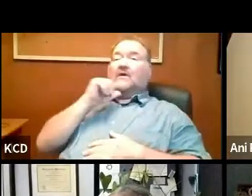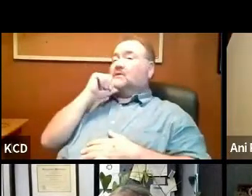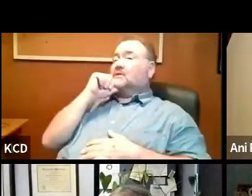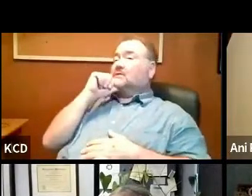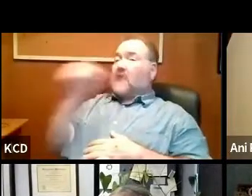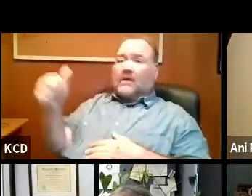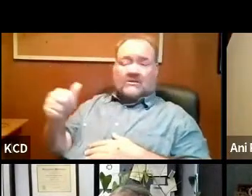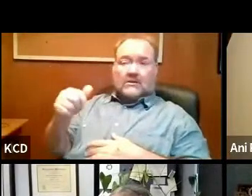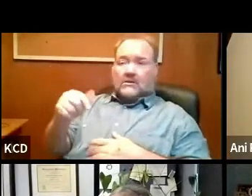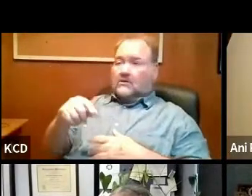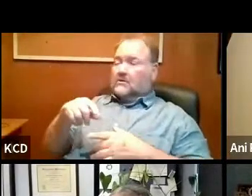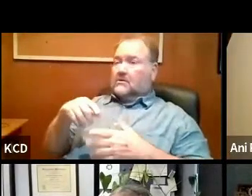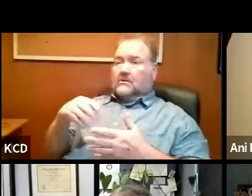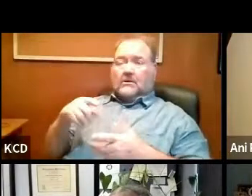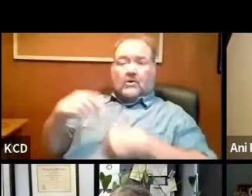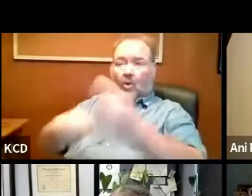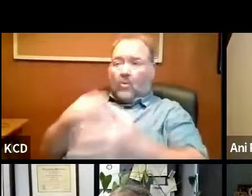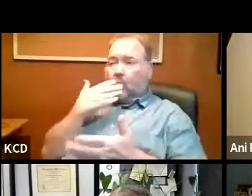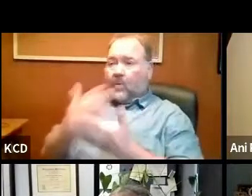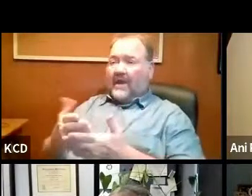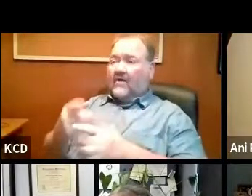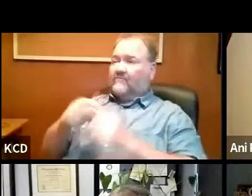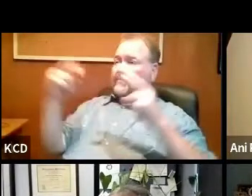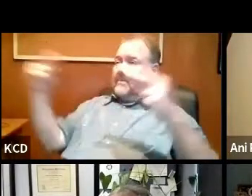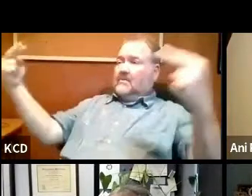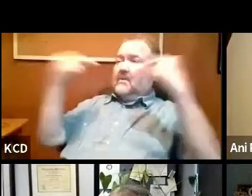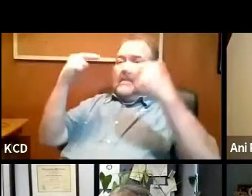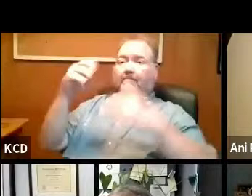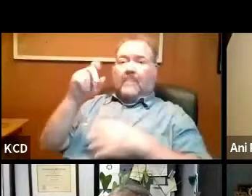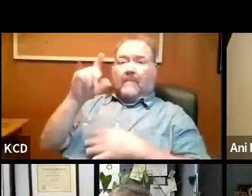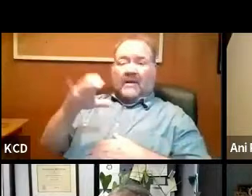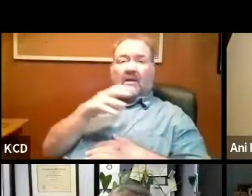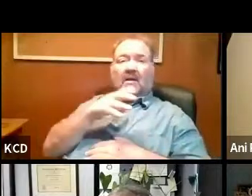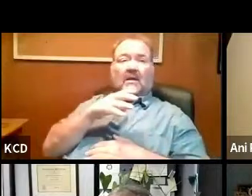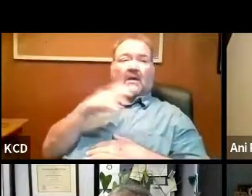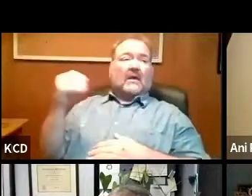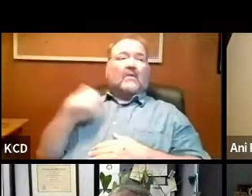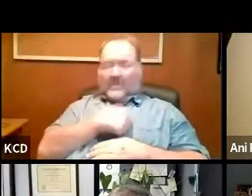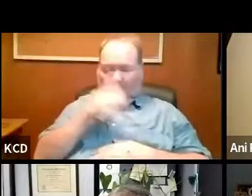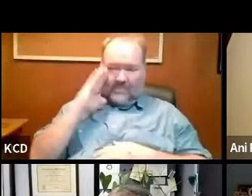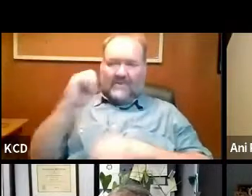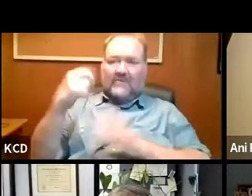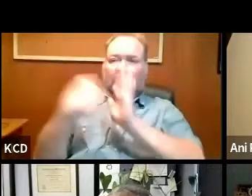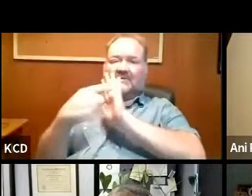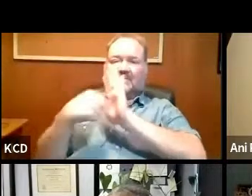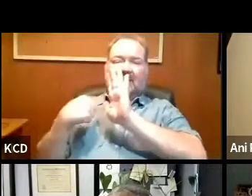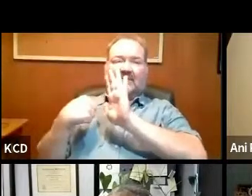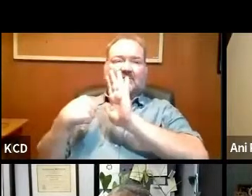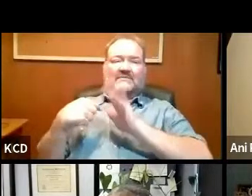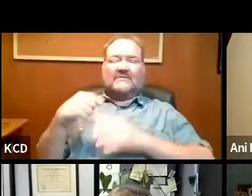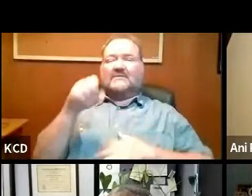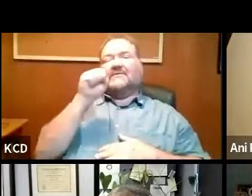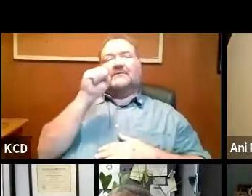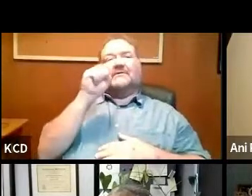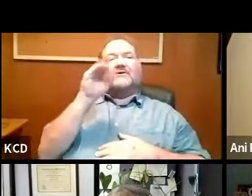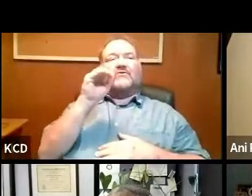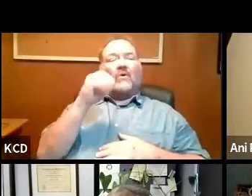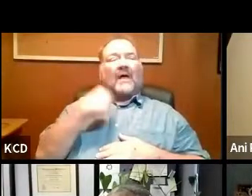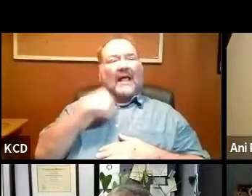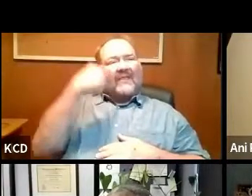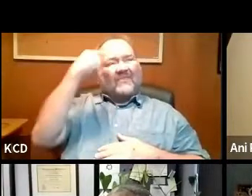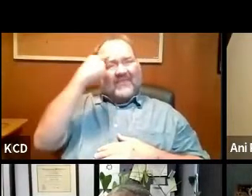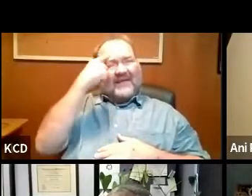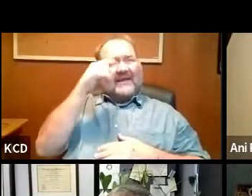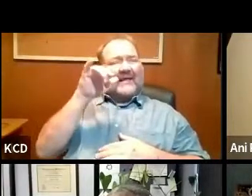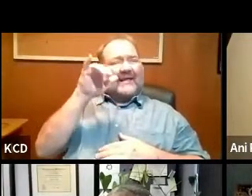from a public health perspective and the wheels come off, we'll be criticized. And so I think